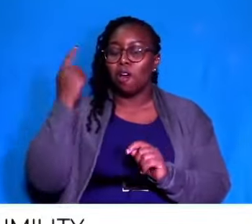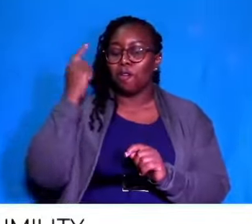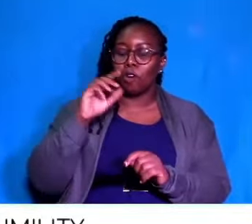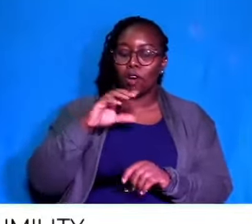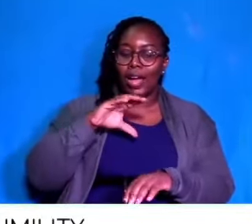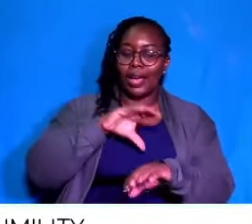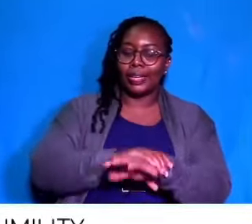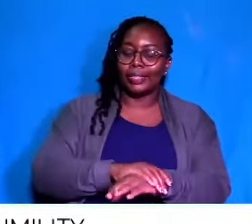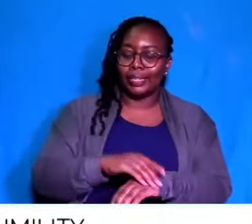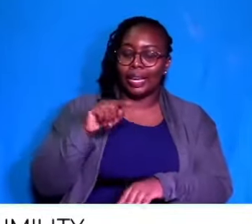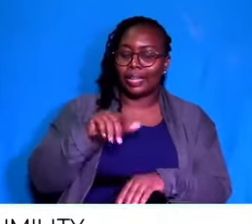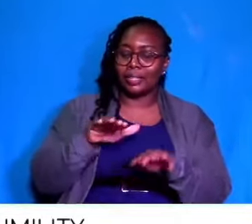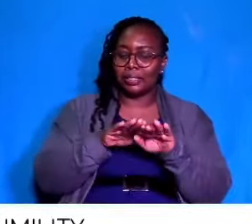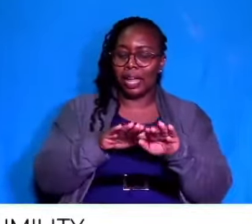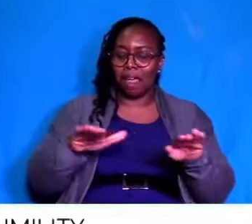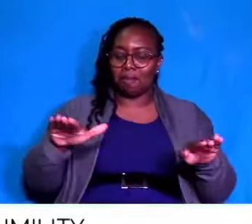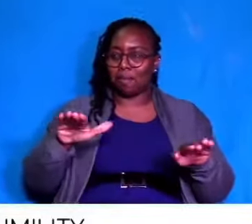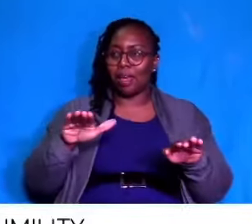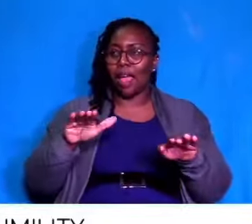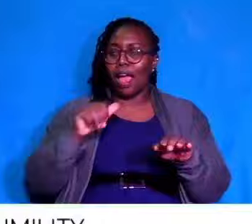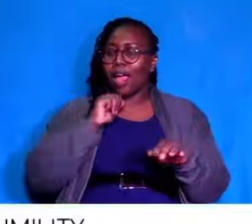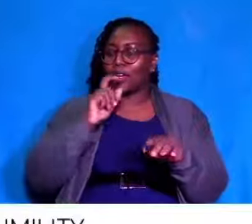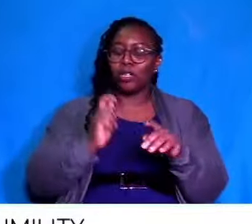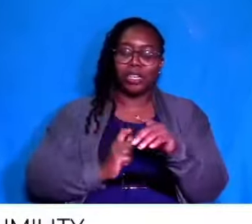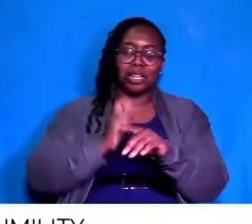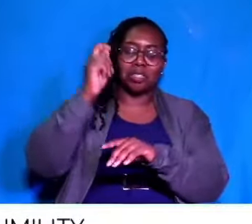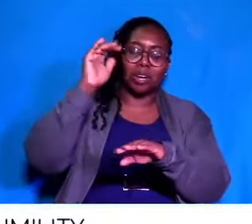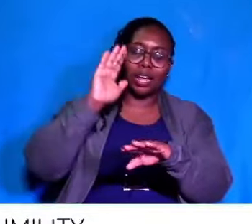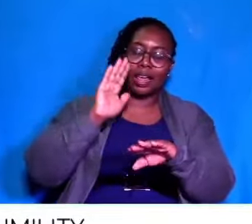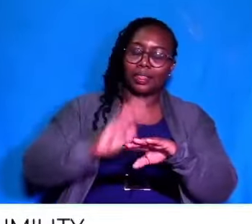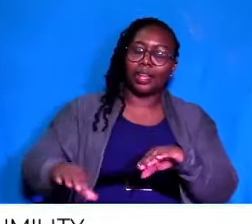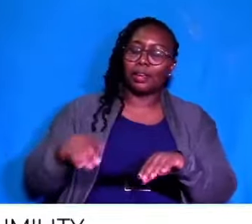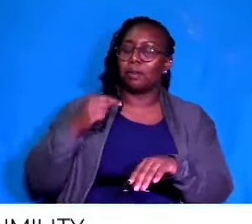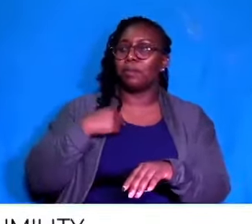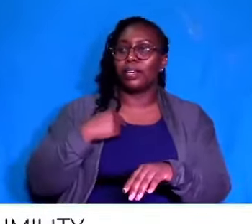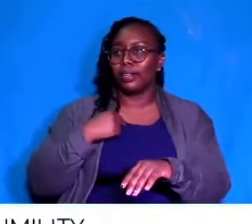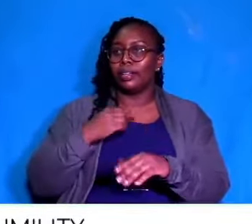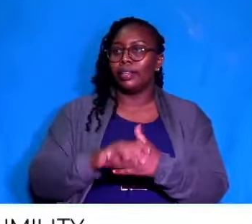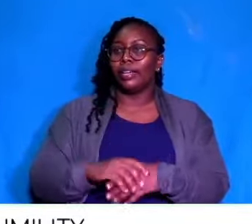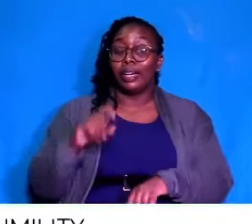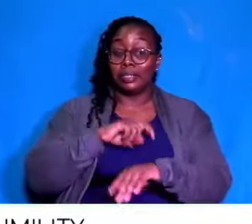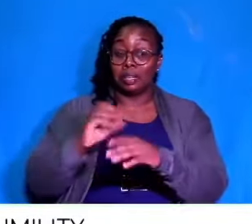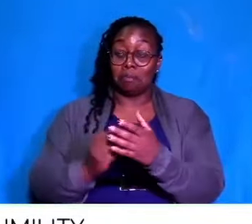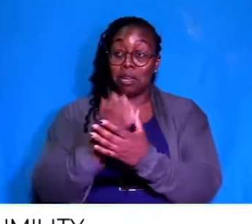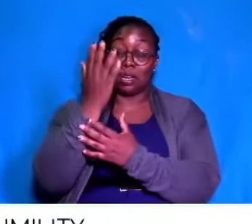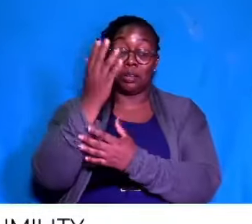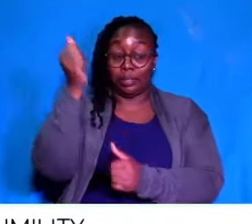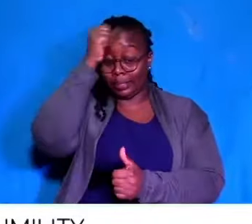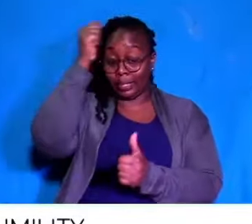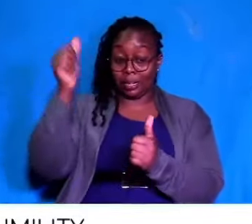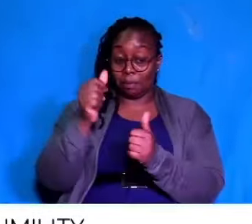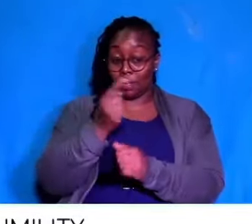I really struggle because sometimes I can't see above the other podiums very well. And when I was growing up, it just reminded me